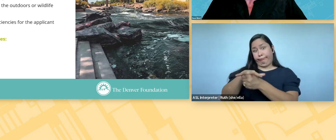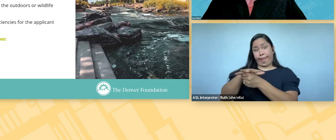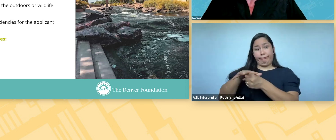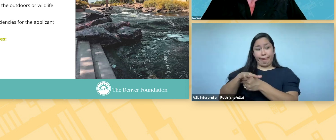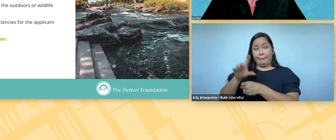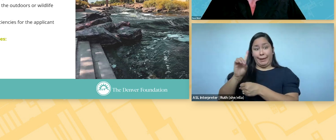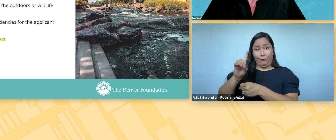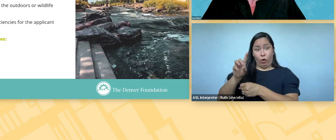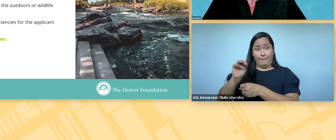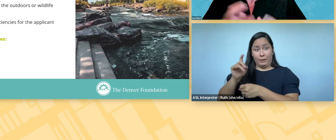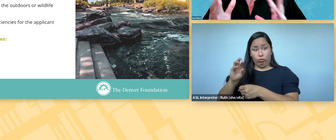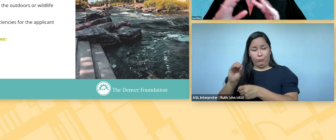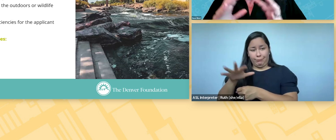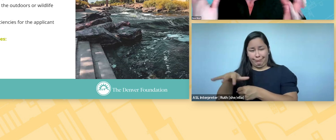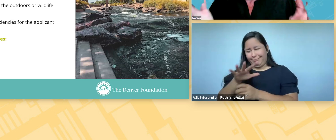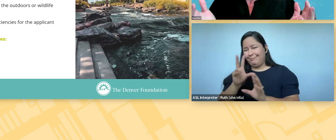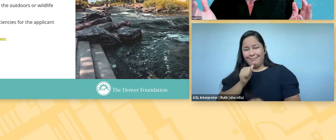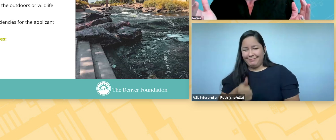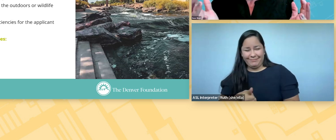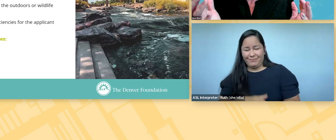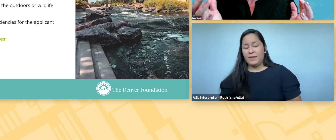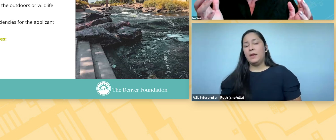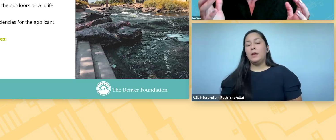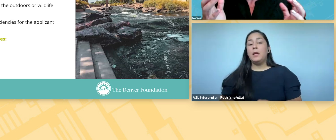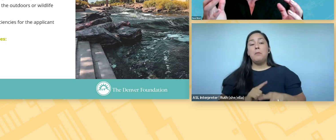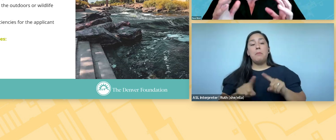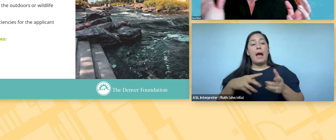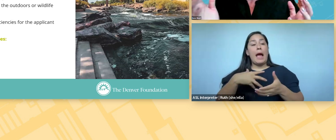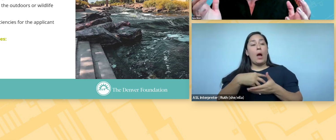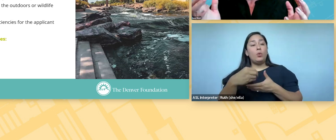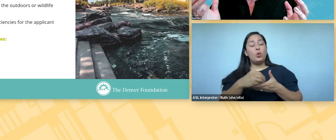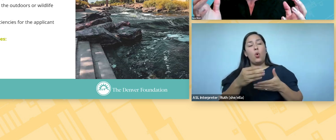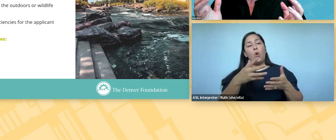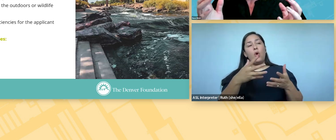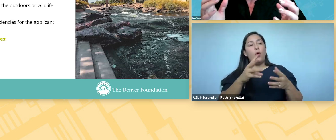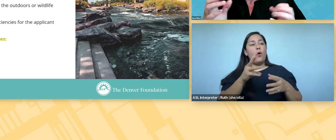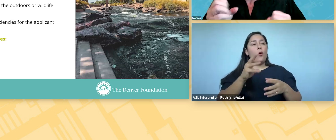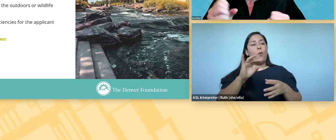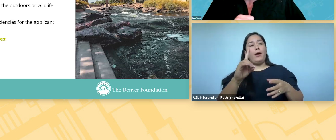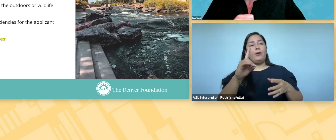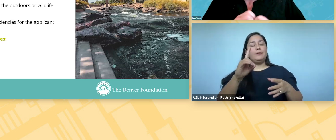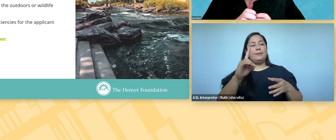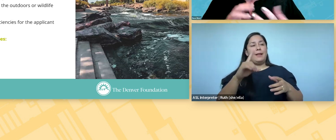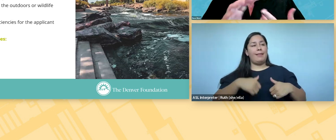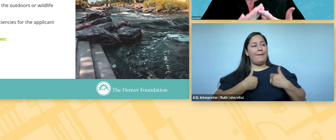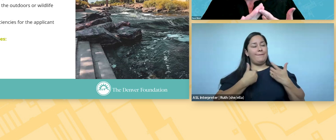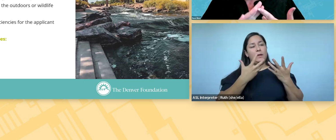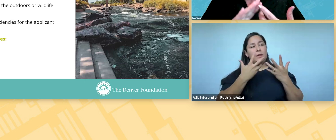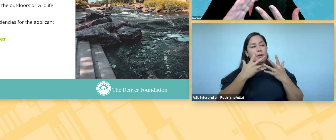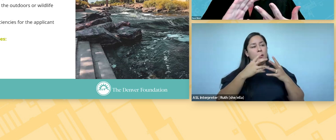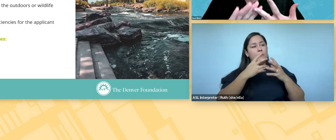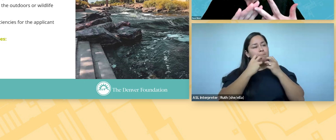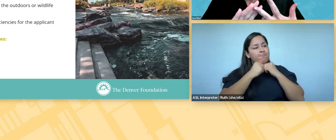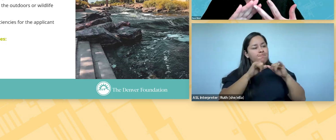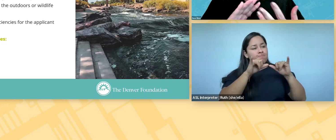does not include access to the outdoors or wildlife and land preservation. It really is focused on that